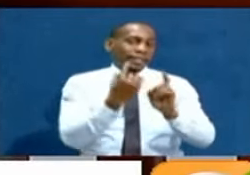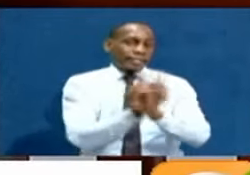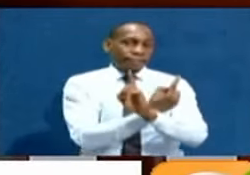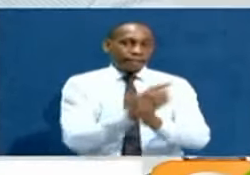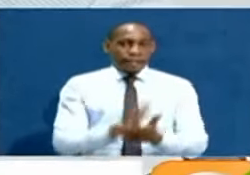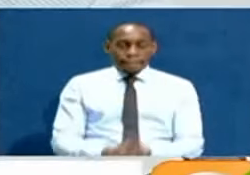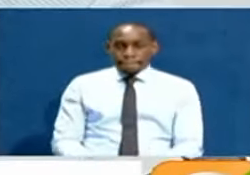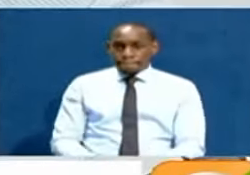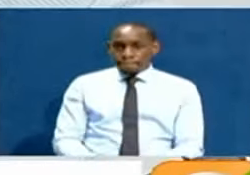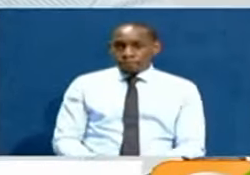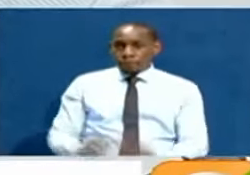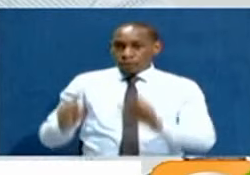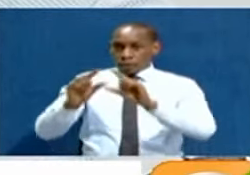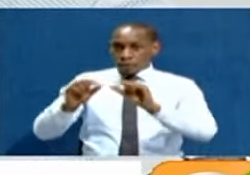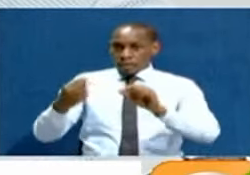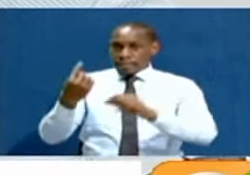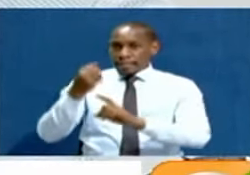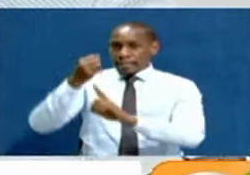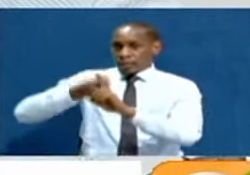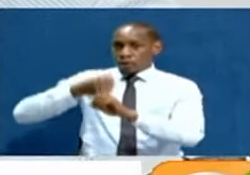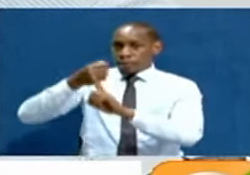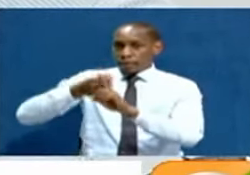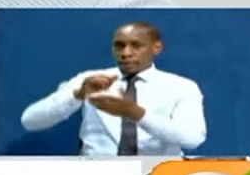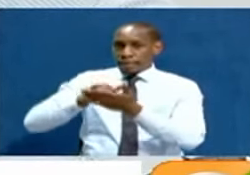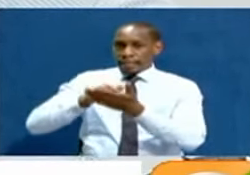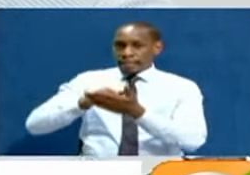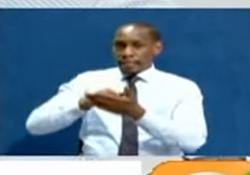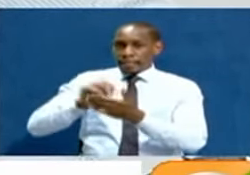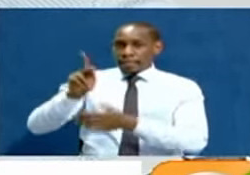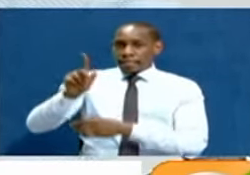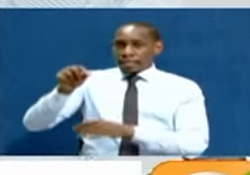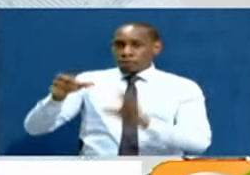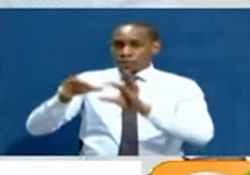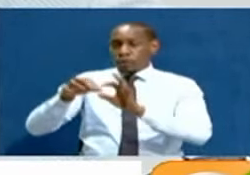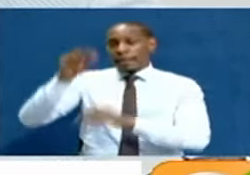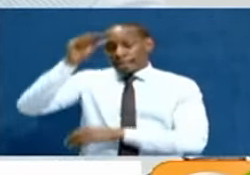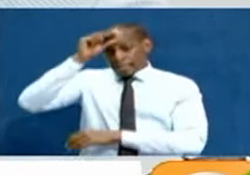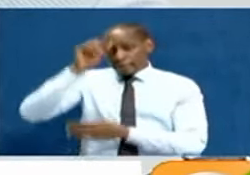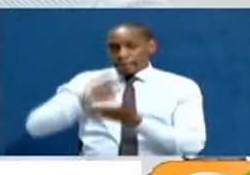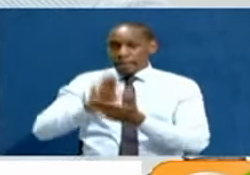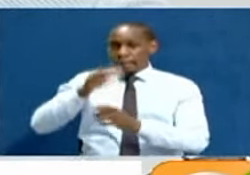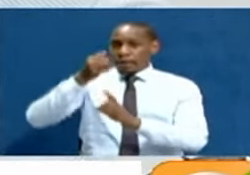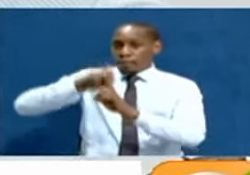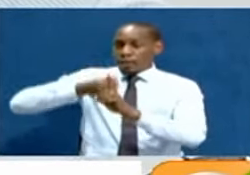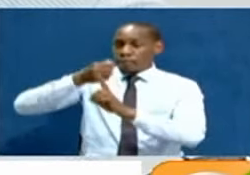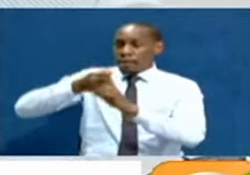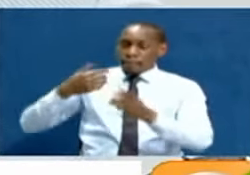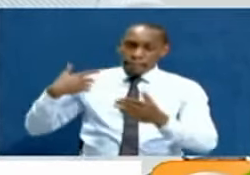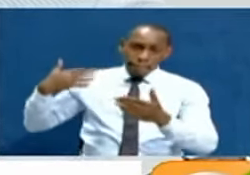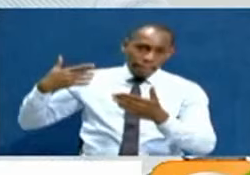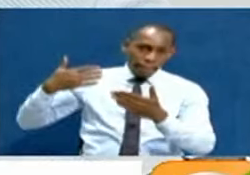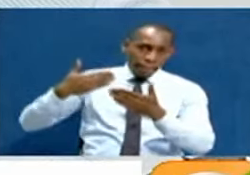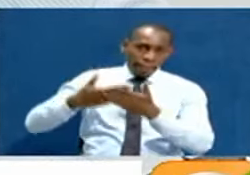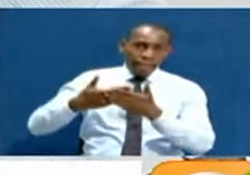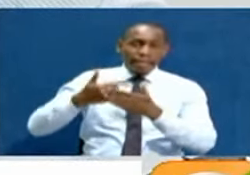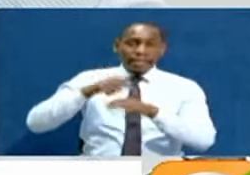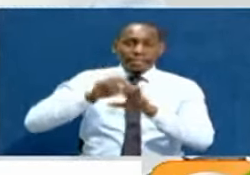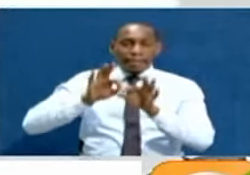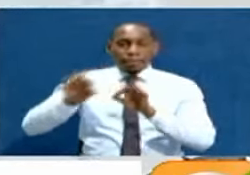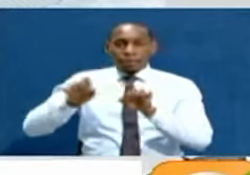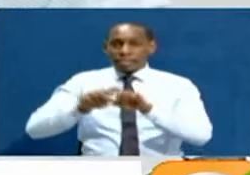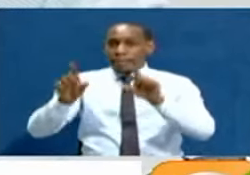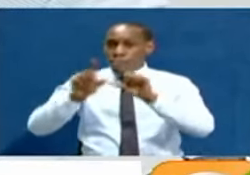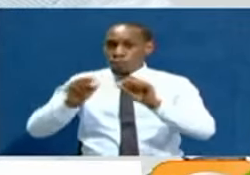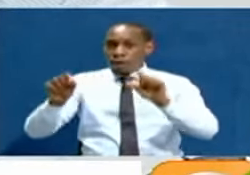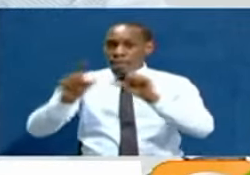today. One thing you've always been advocating for, Michael, is nationalizing this airline. You have pushed for that for the longest time. And I think you